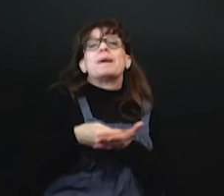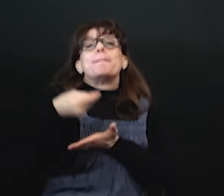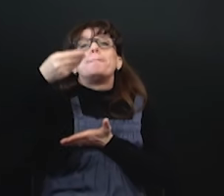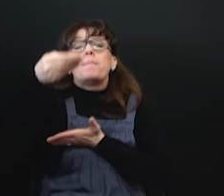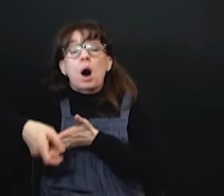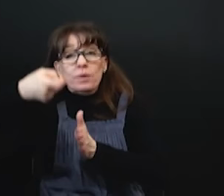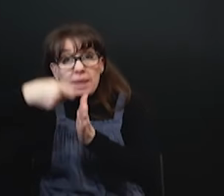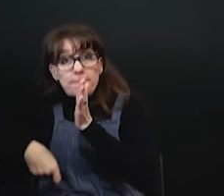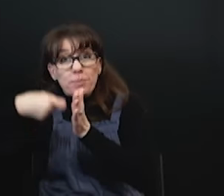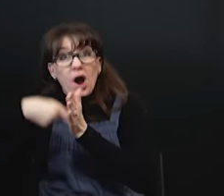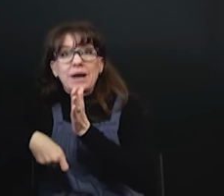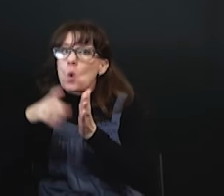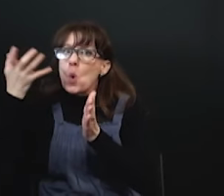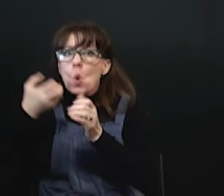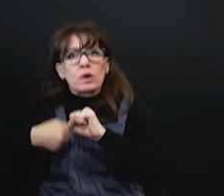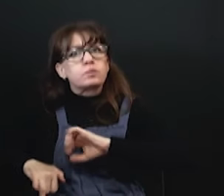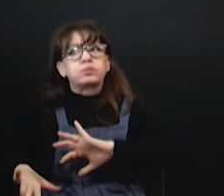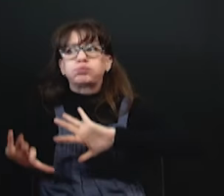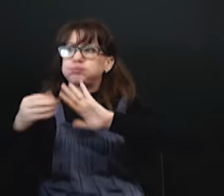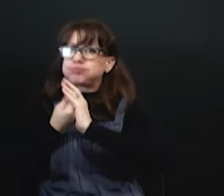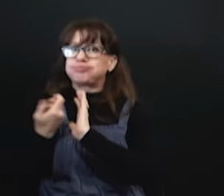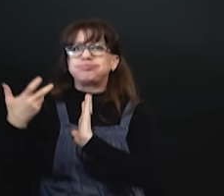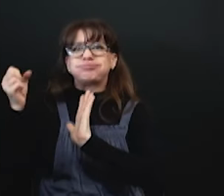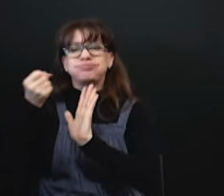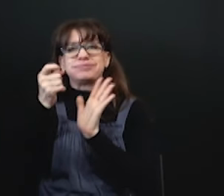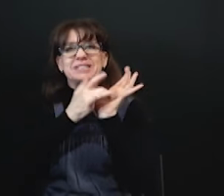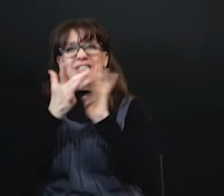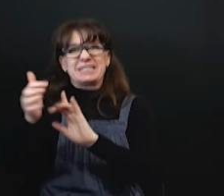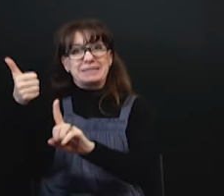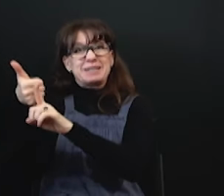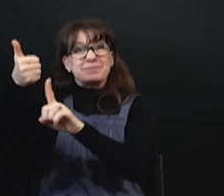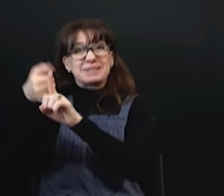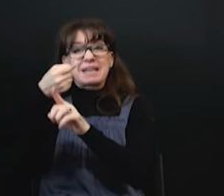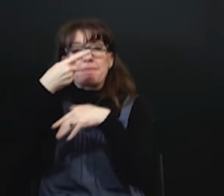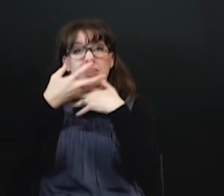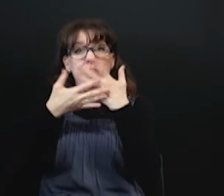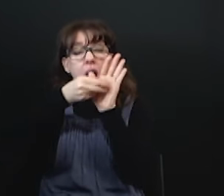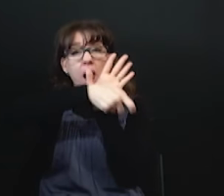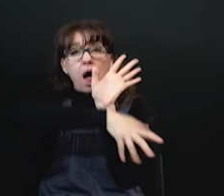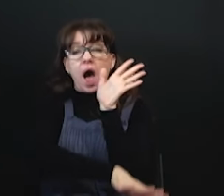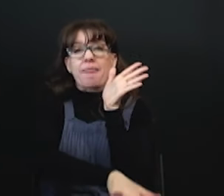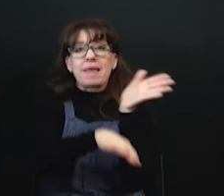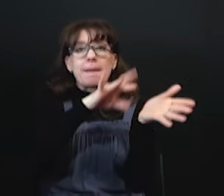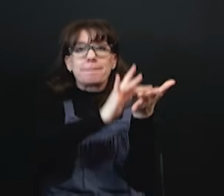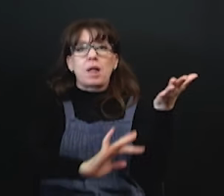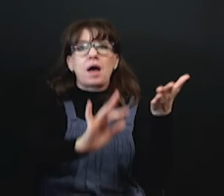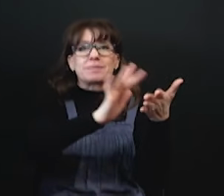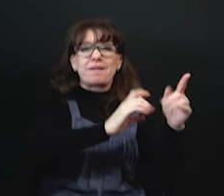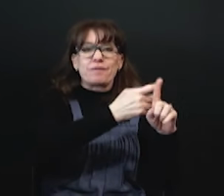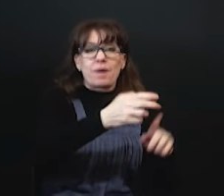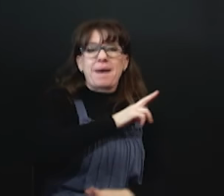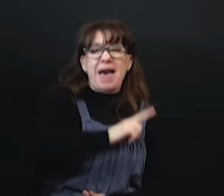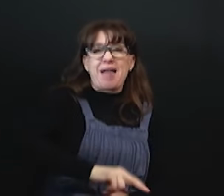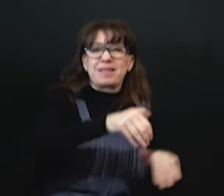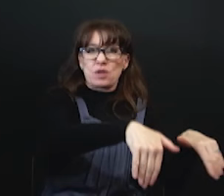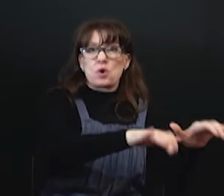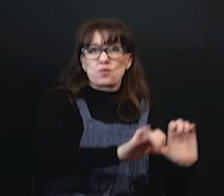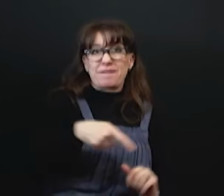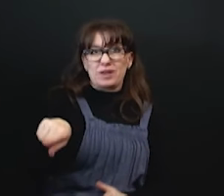price, and it is costly grace indeed. It is the blood of Jesus himself that has bought you back from hell and the grave, and you don't even know it